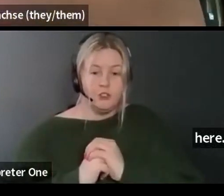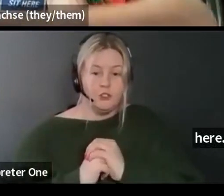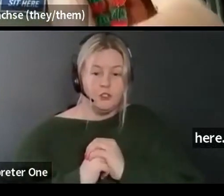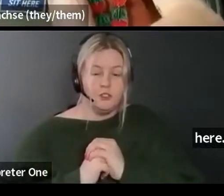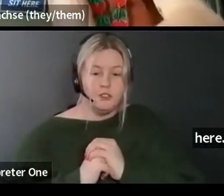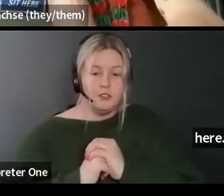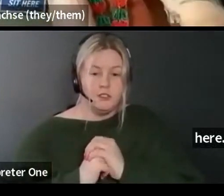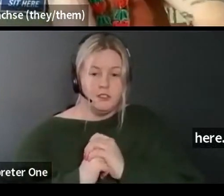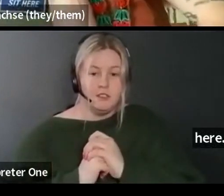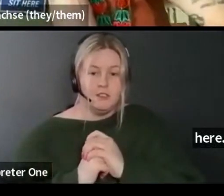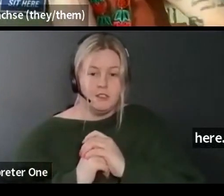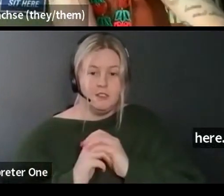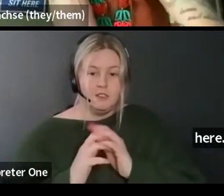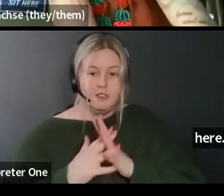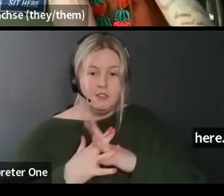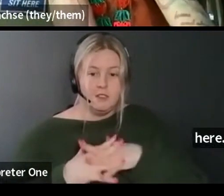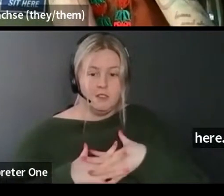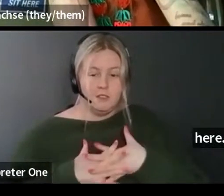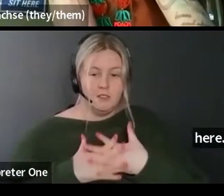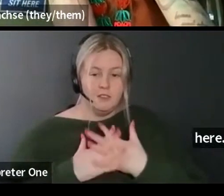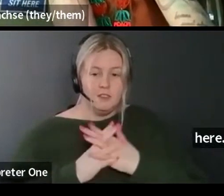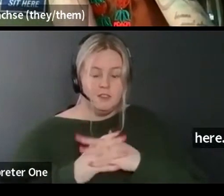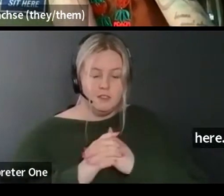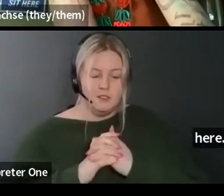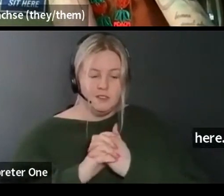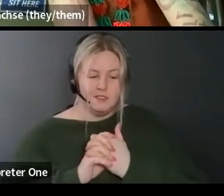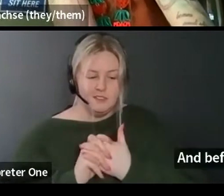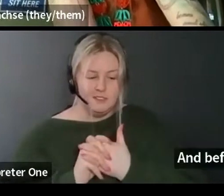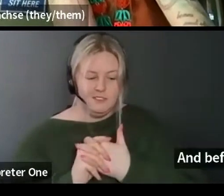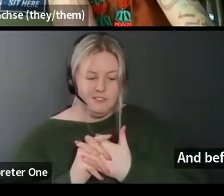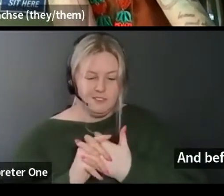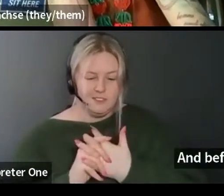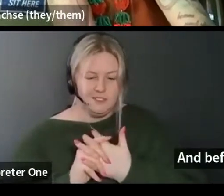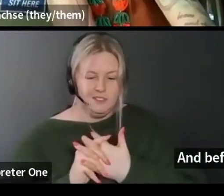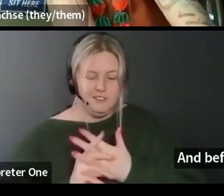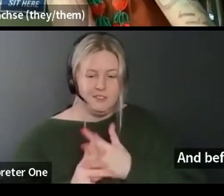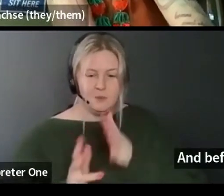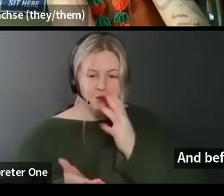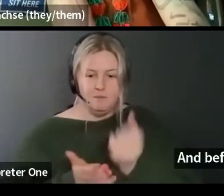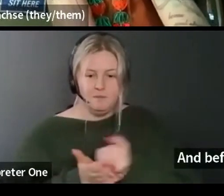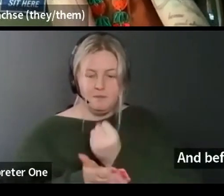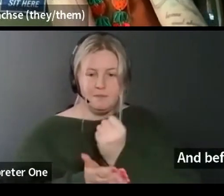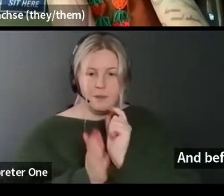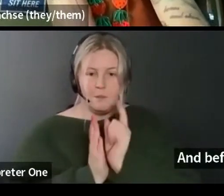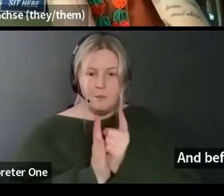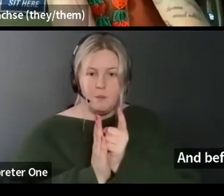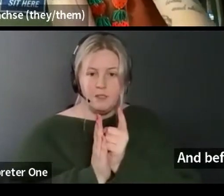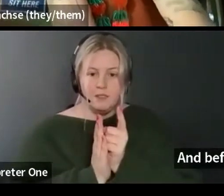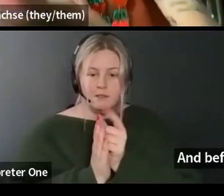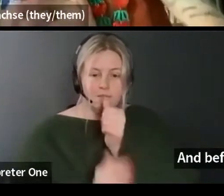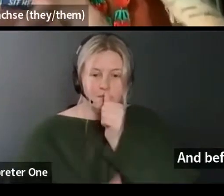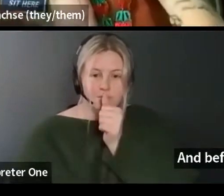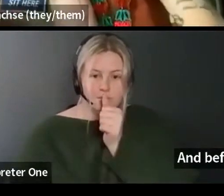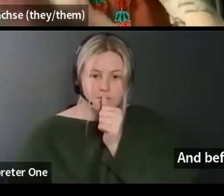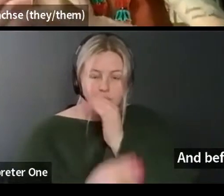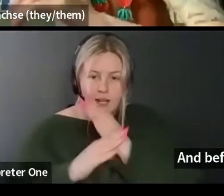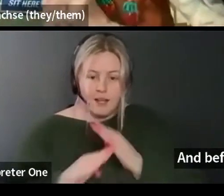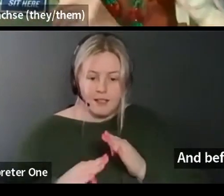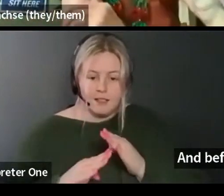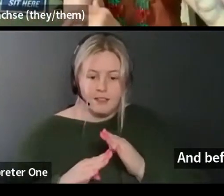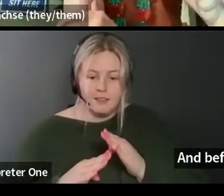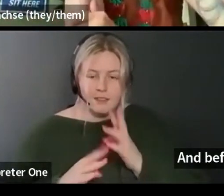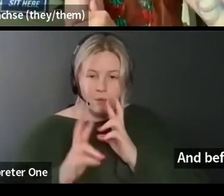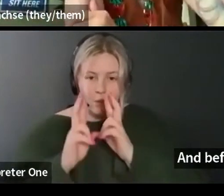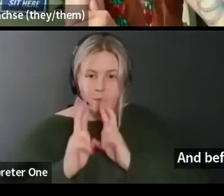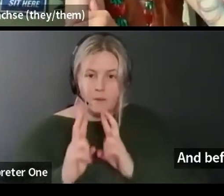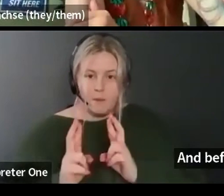to, I don't know, be together without the recording on, I guess. Let's have like a moment of silence and remembrance for people whose lives